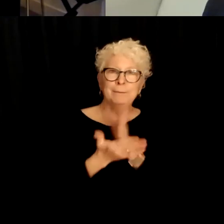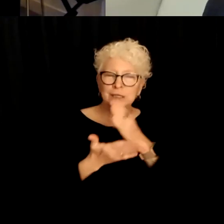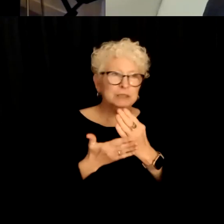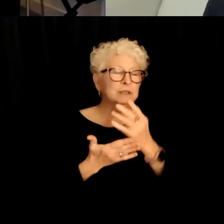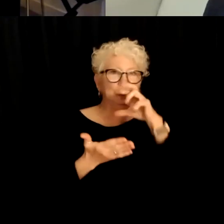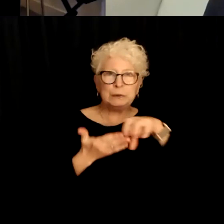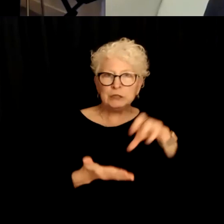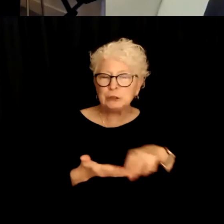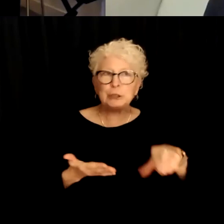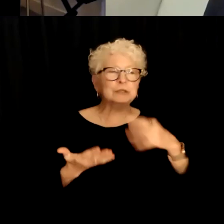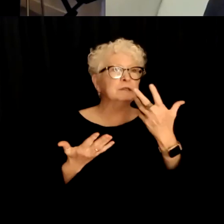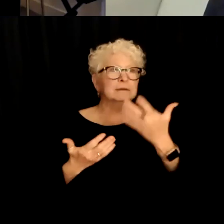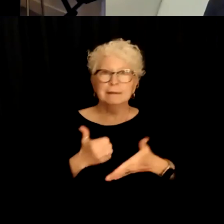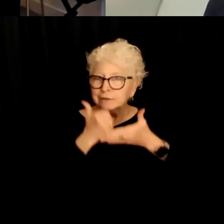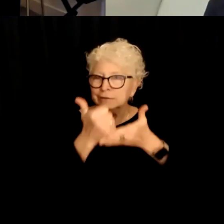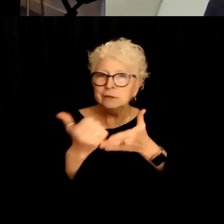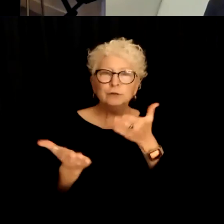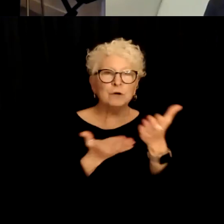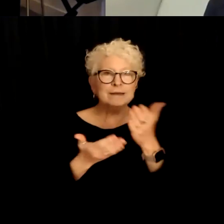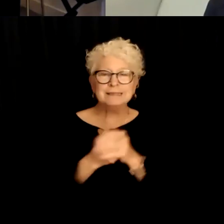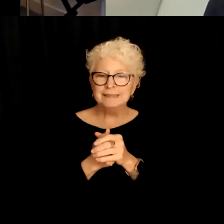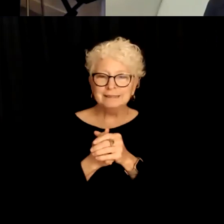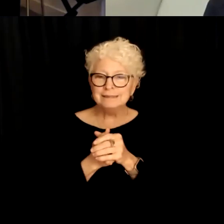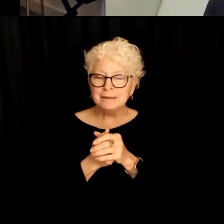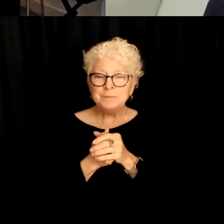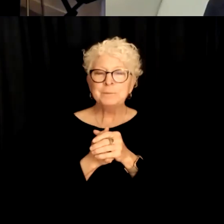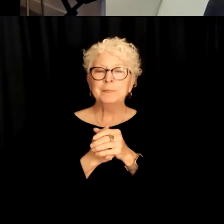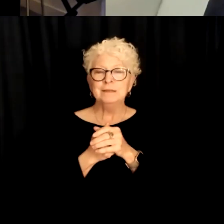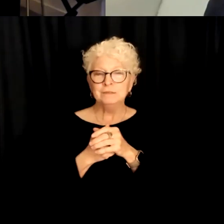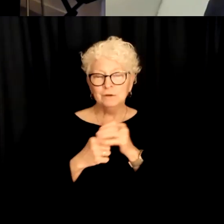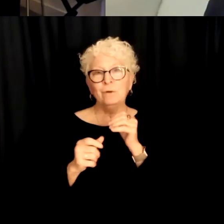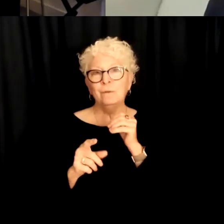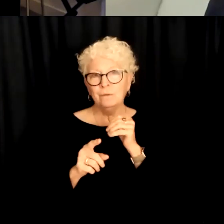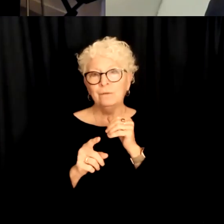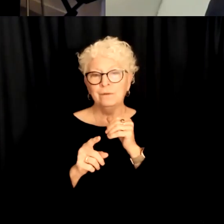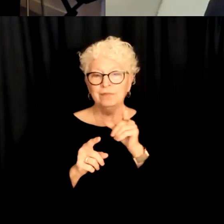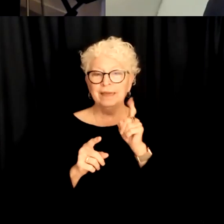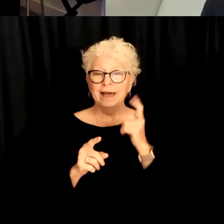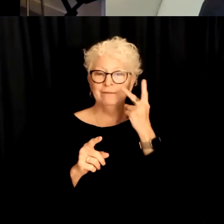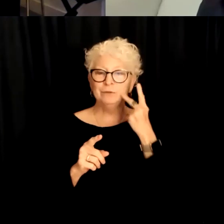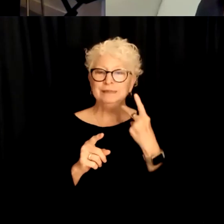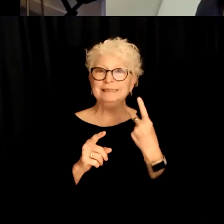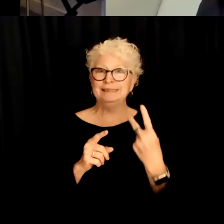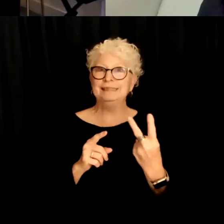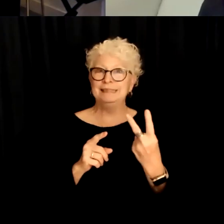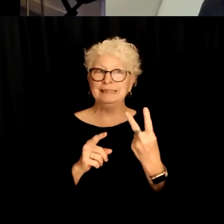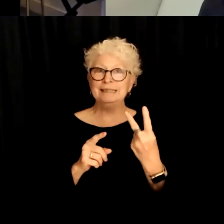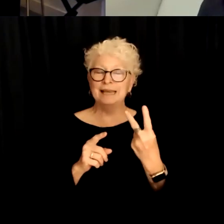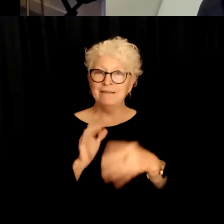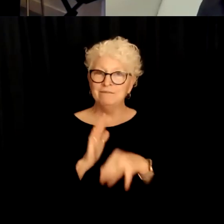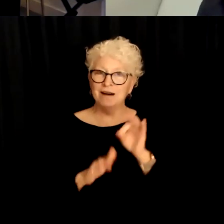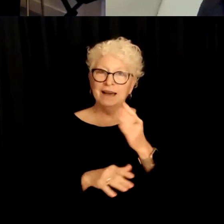system to help it to see its own blind spots and to self-correct. And so I think there's a way in which social